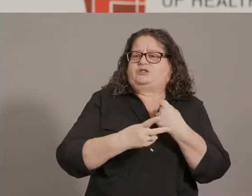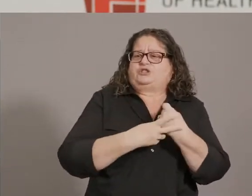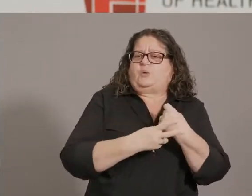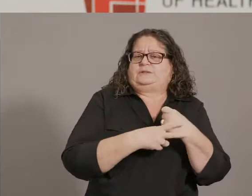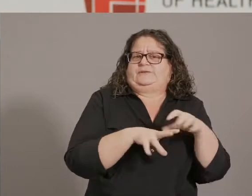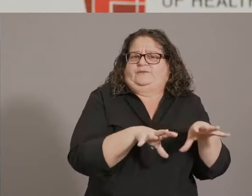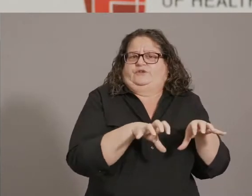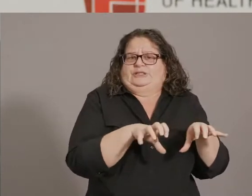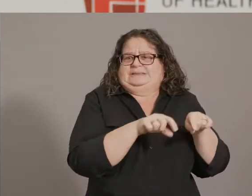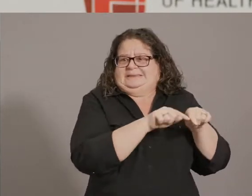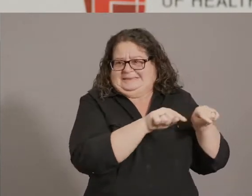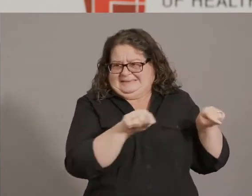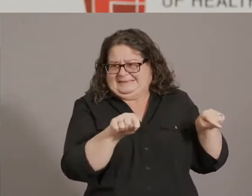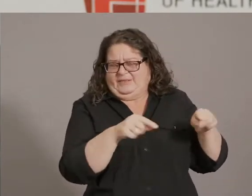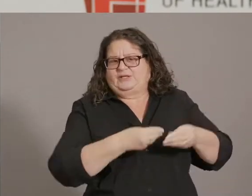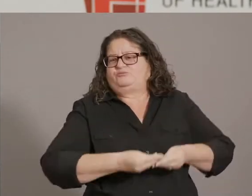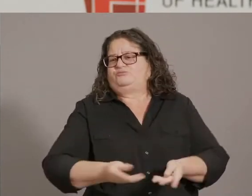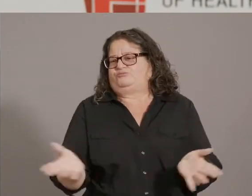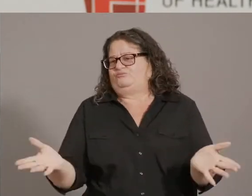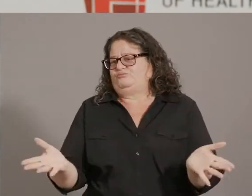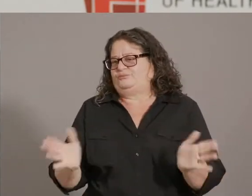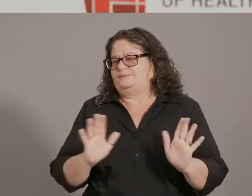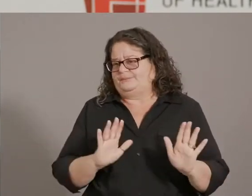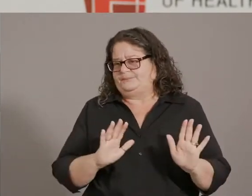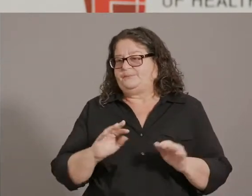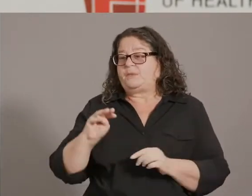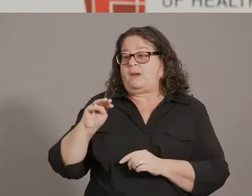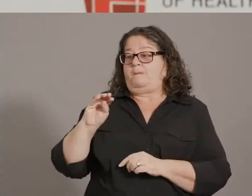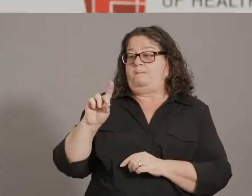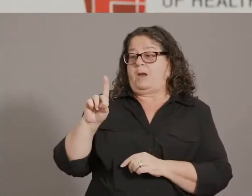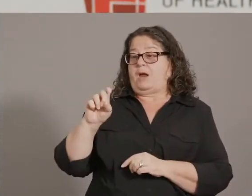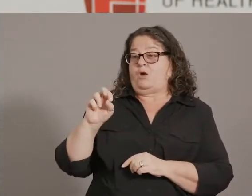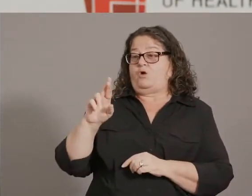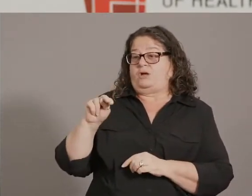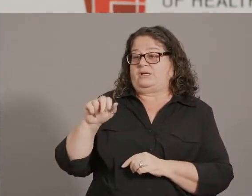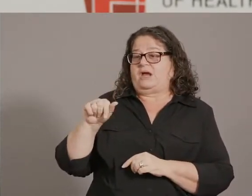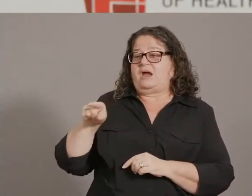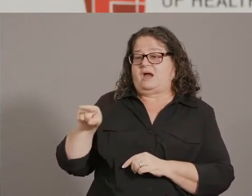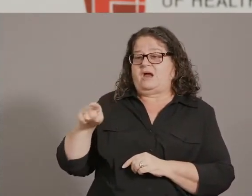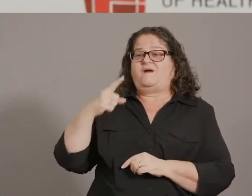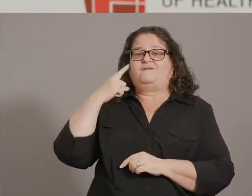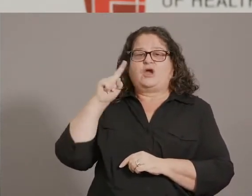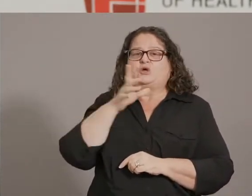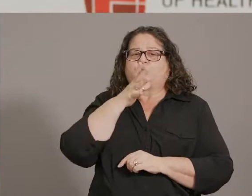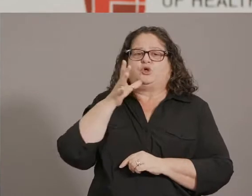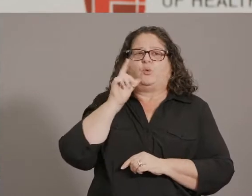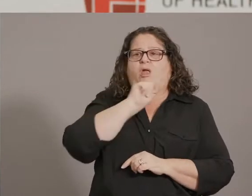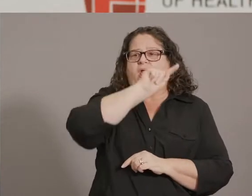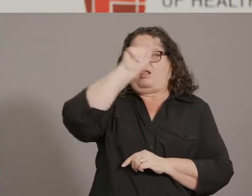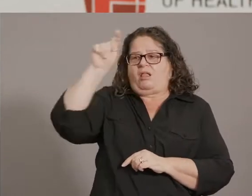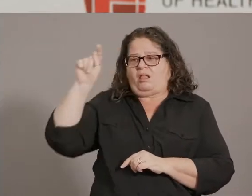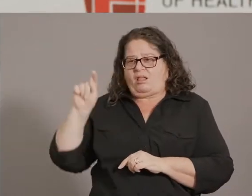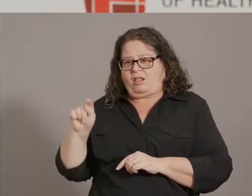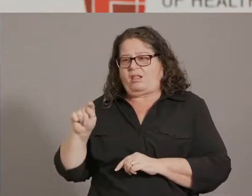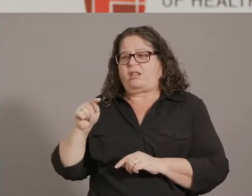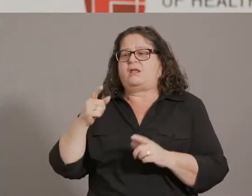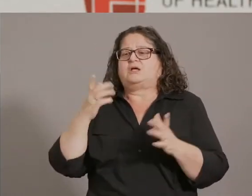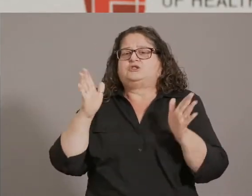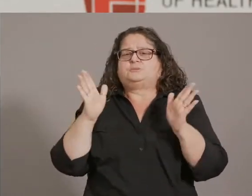we've saved our Moderna vaccine primarily for the rural counties as well as smaller providers in Maricopa and Pima